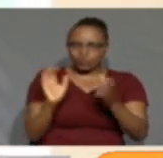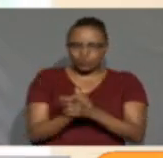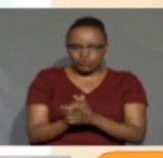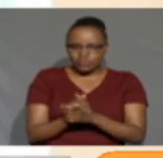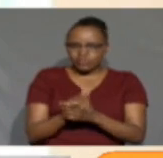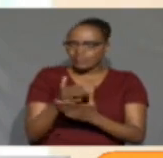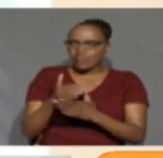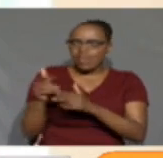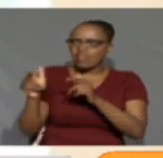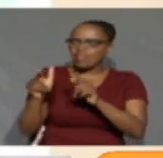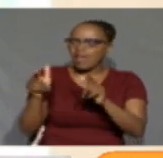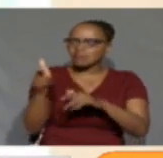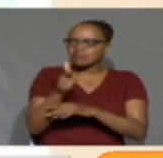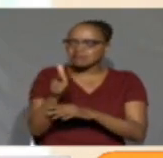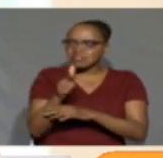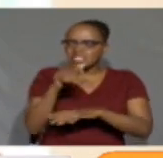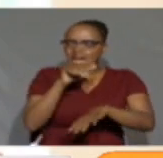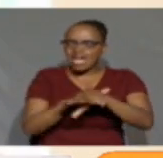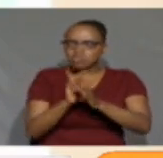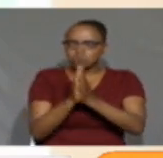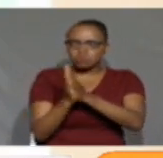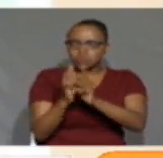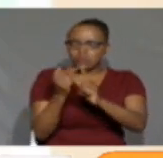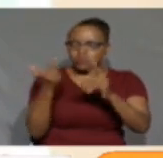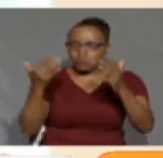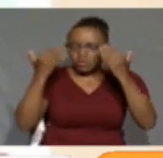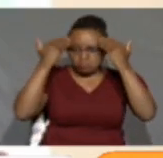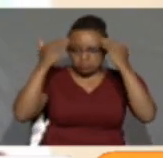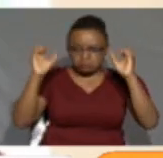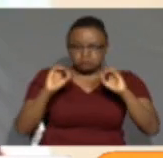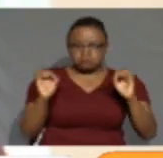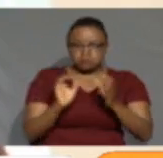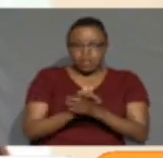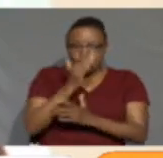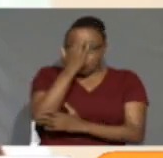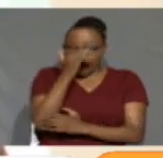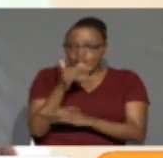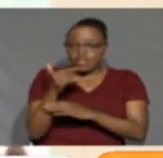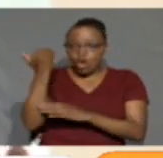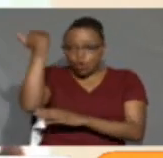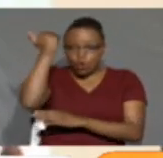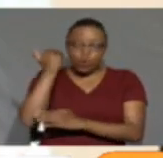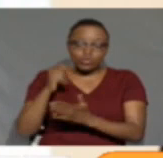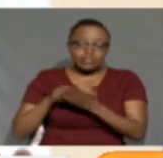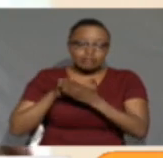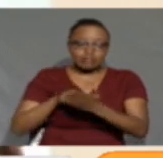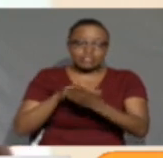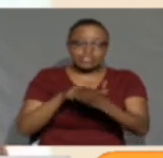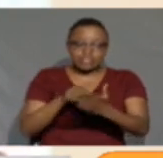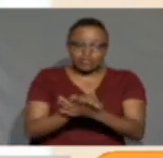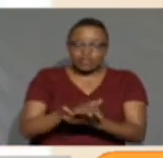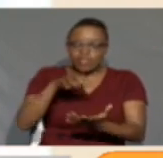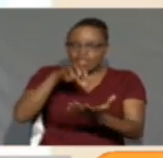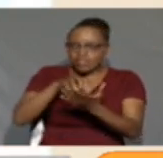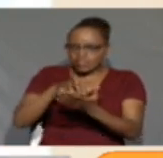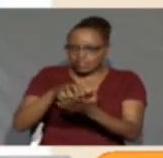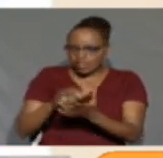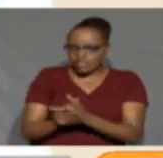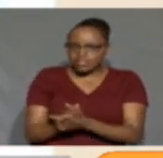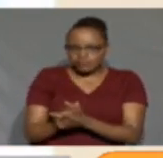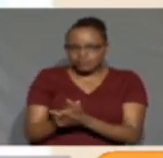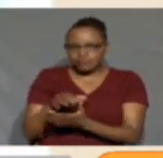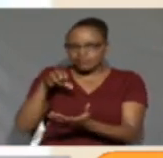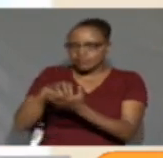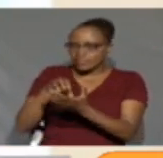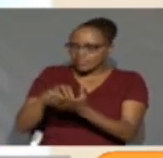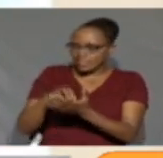media got this narrative from, because all along the court has insisted status quo.